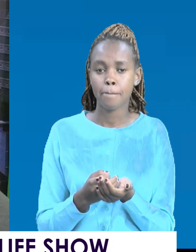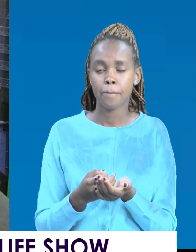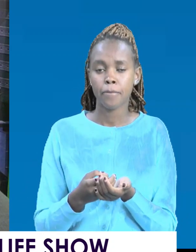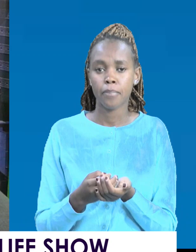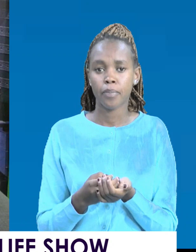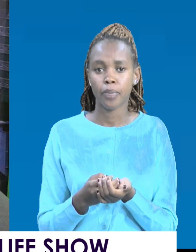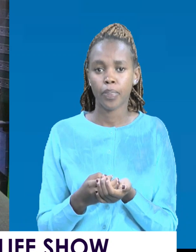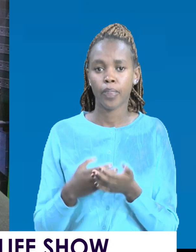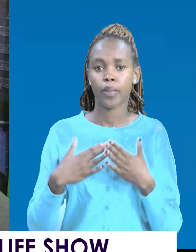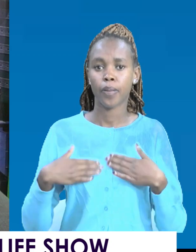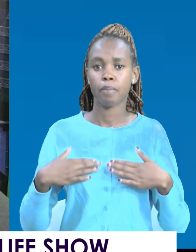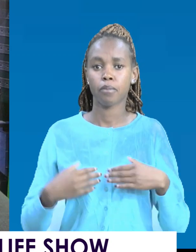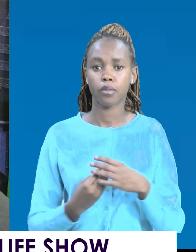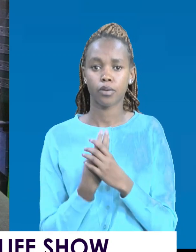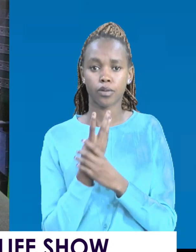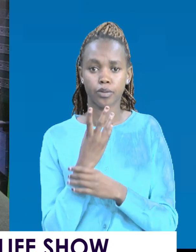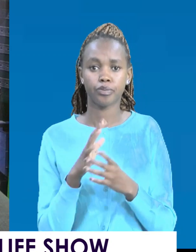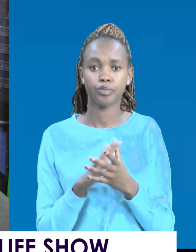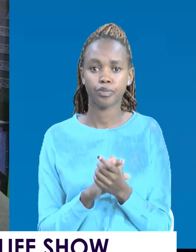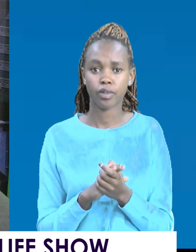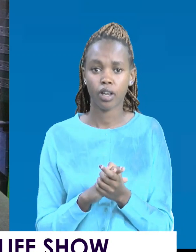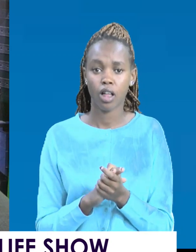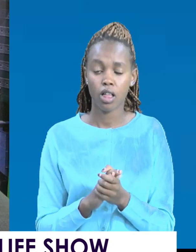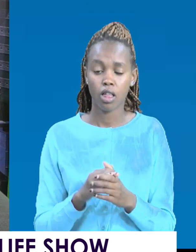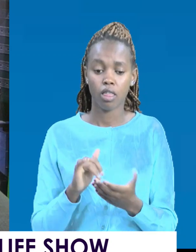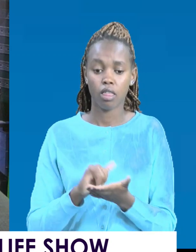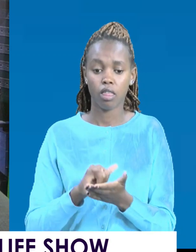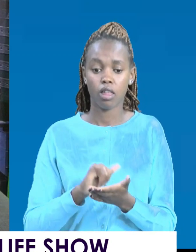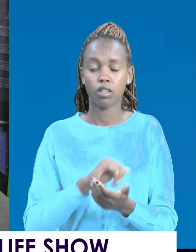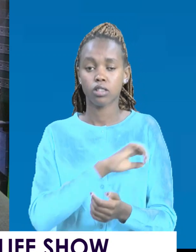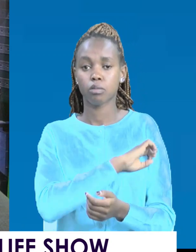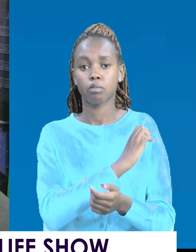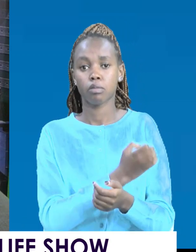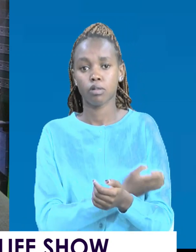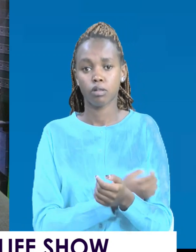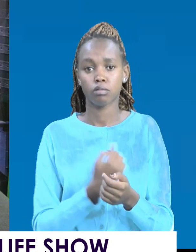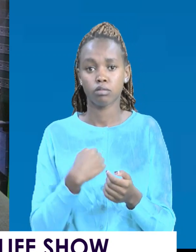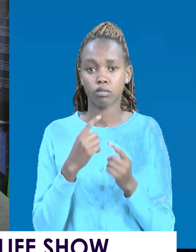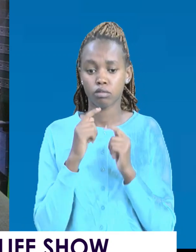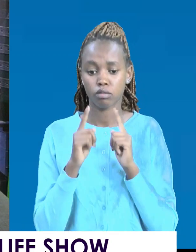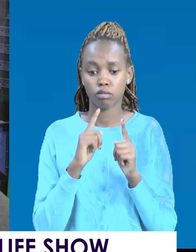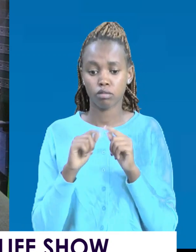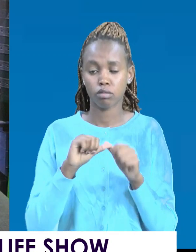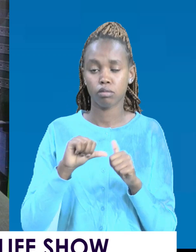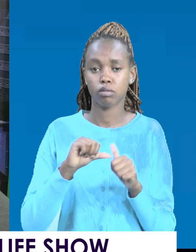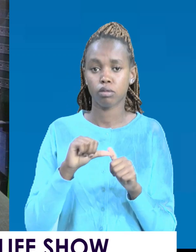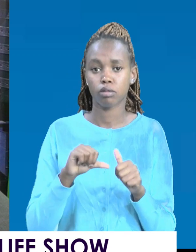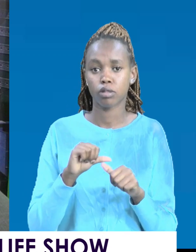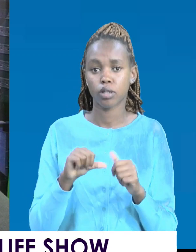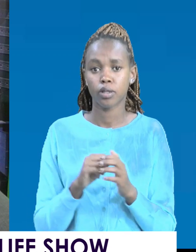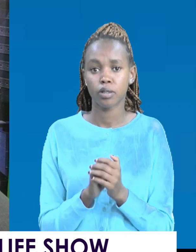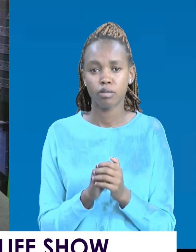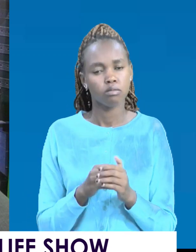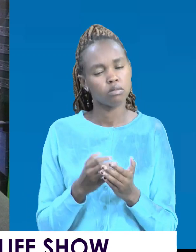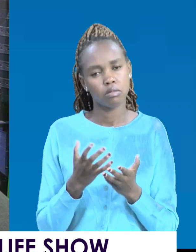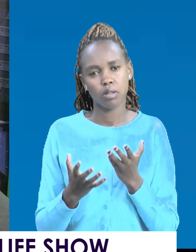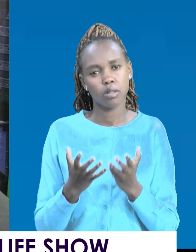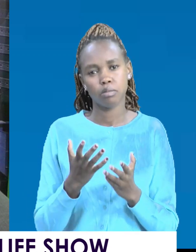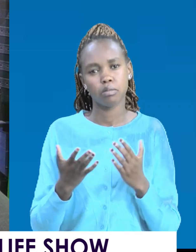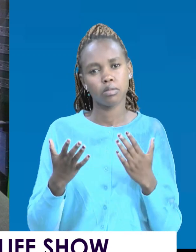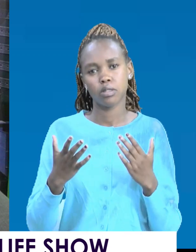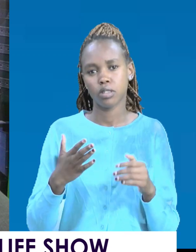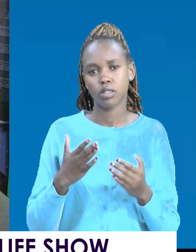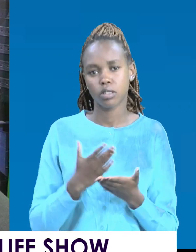of empathy. Someone may be jealous of you, for example, or